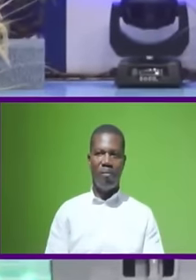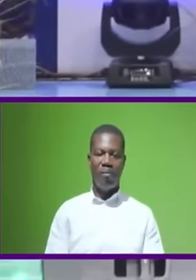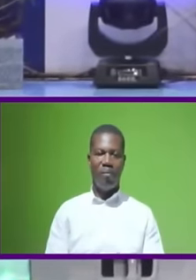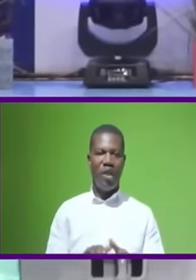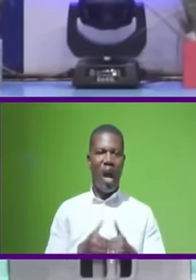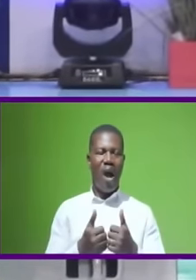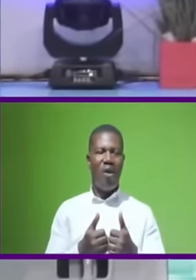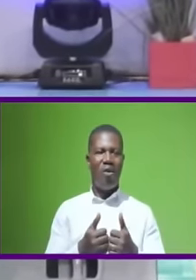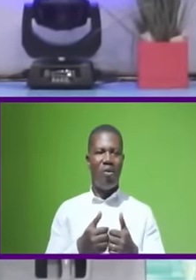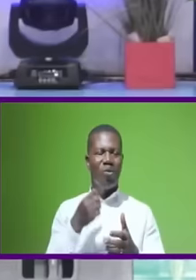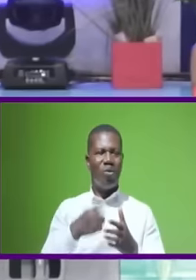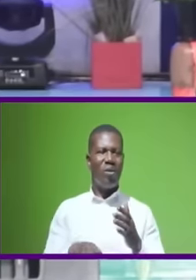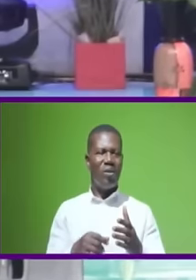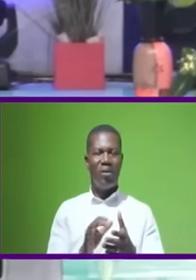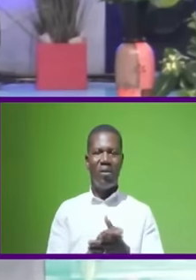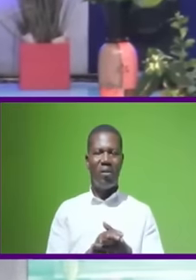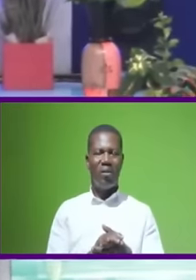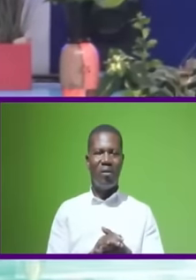misinterpretation.